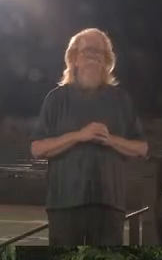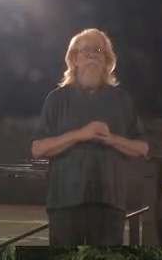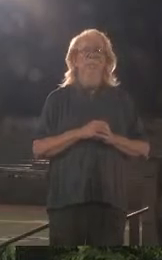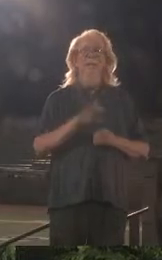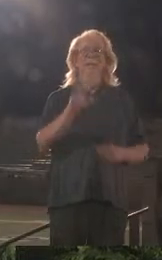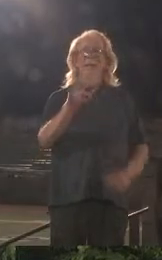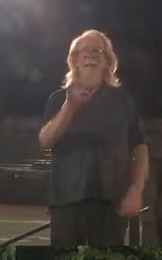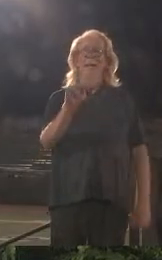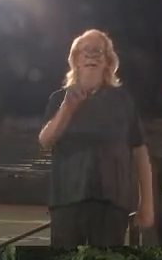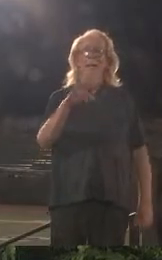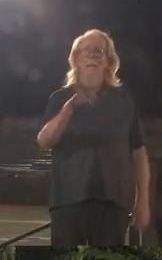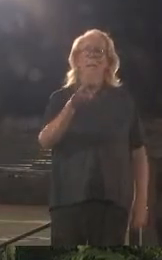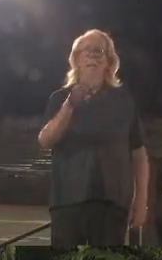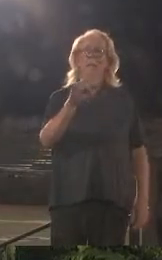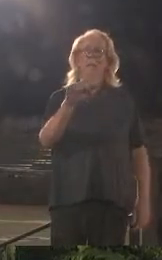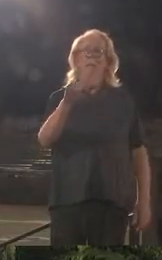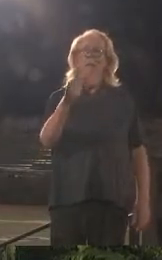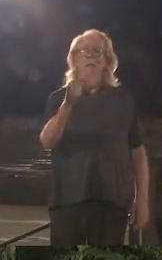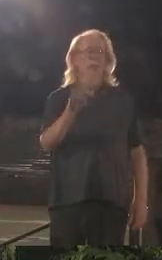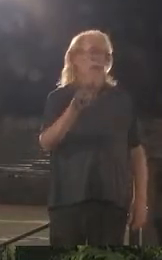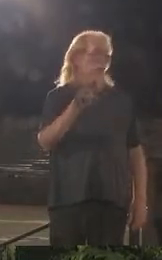Empress Romance Garcia.